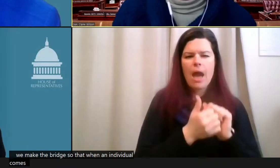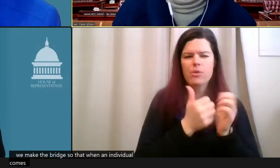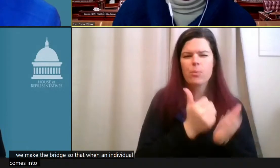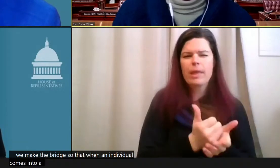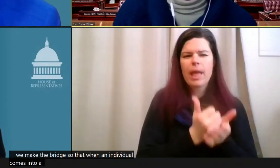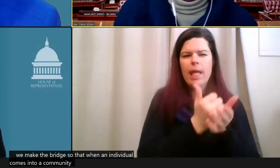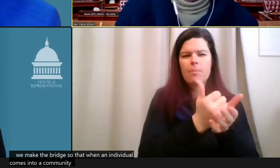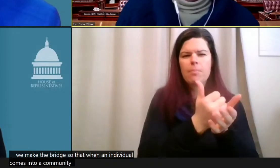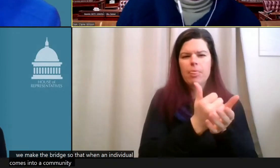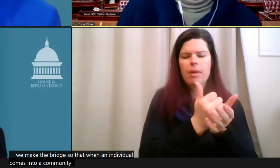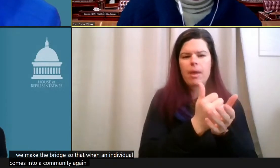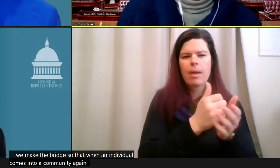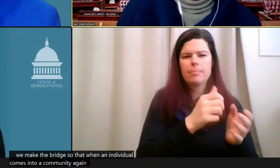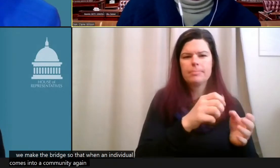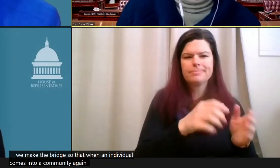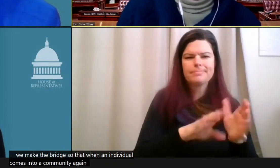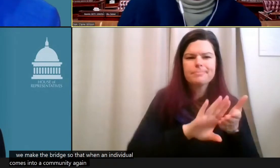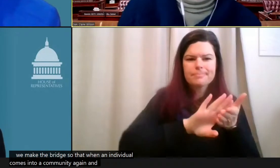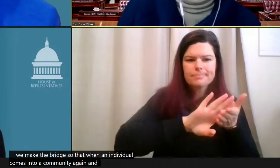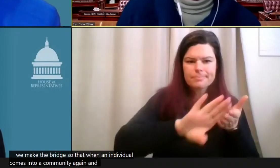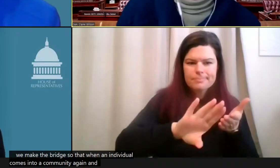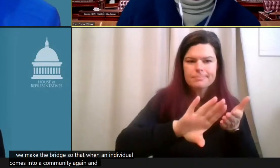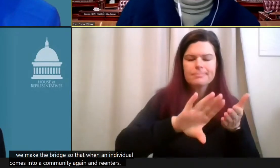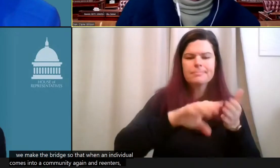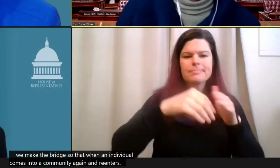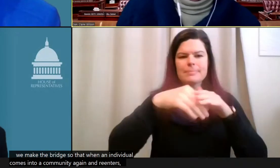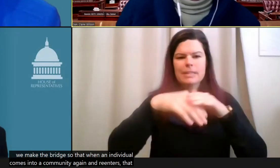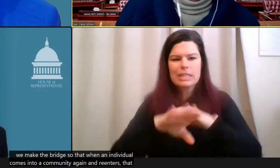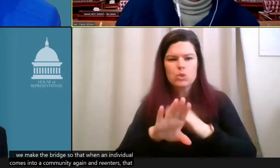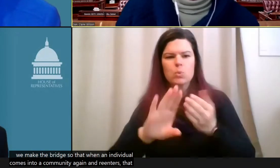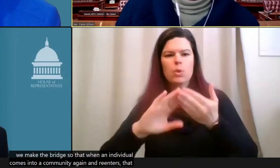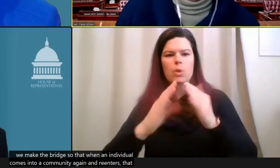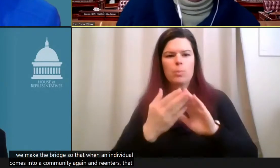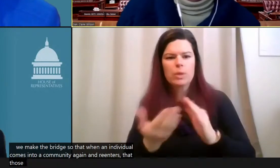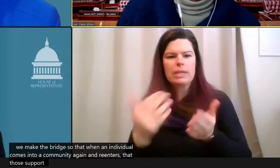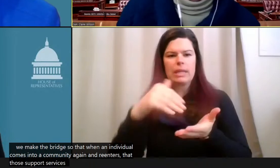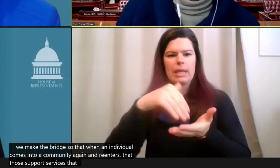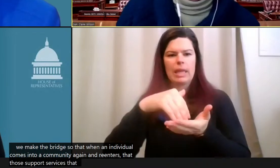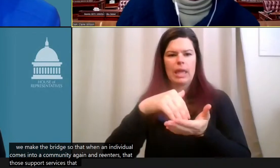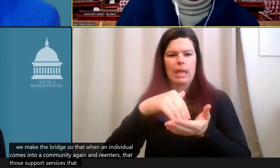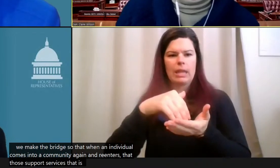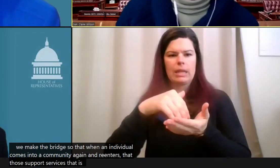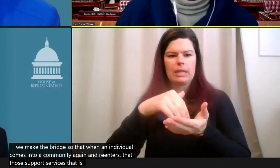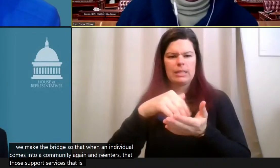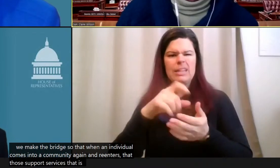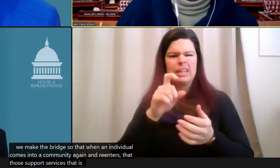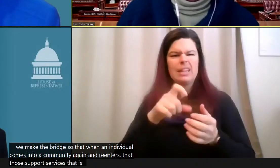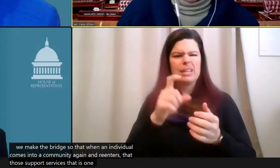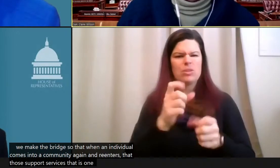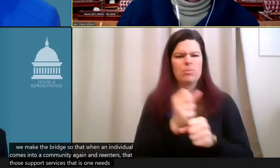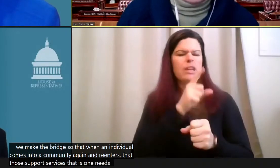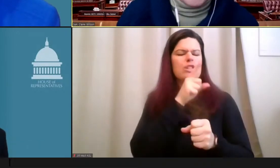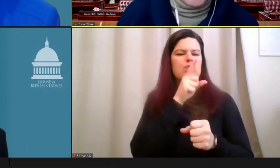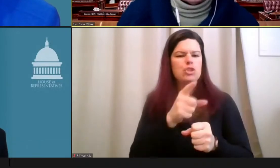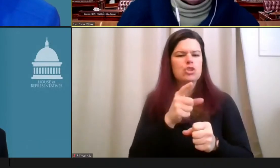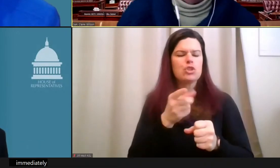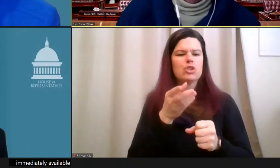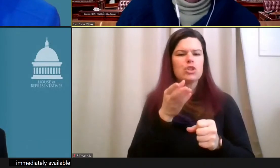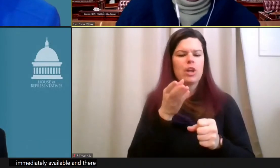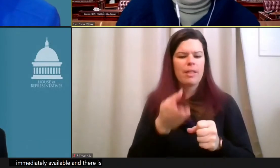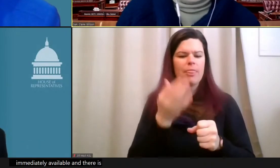and re-enters, that those support services that one needs are immediately available and there is not a